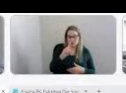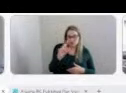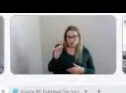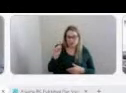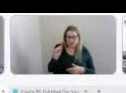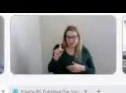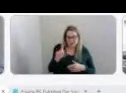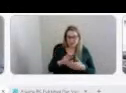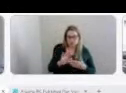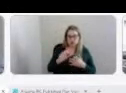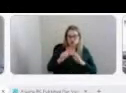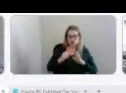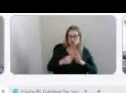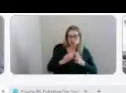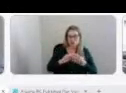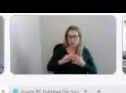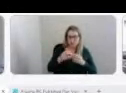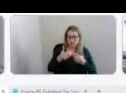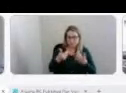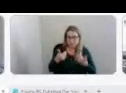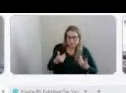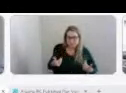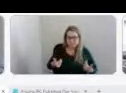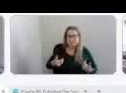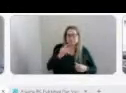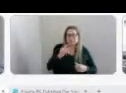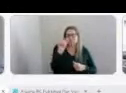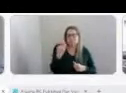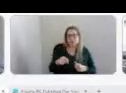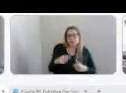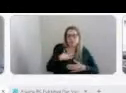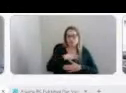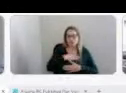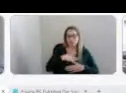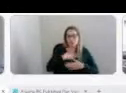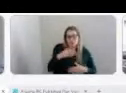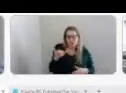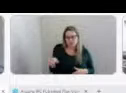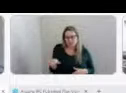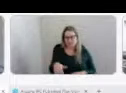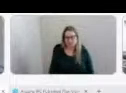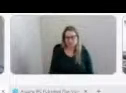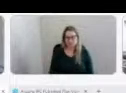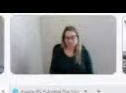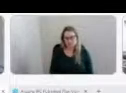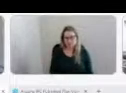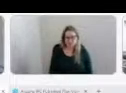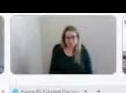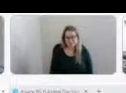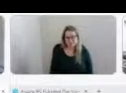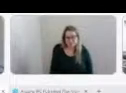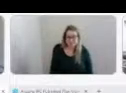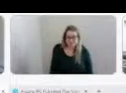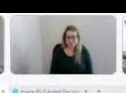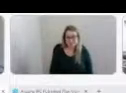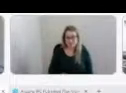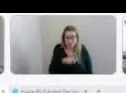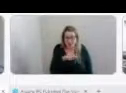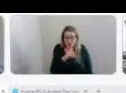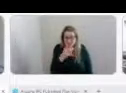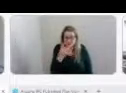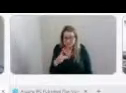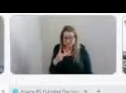up tucson is to appreciate the i guess ld17